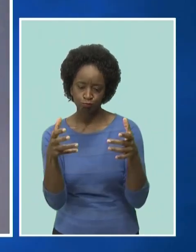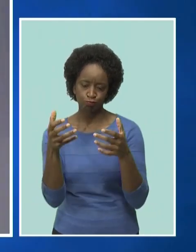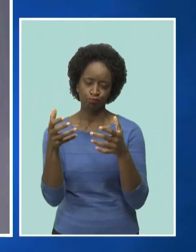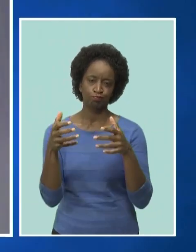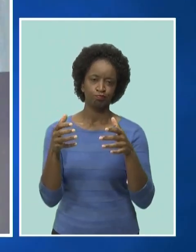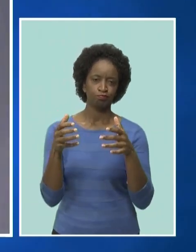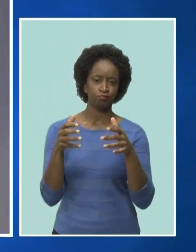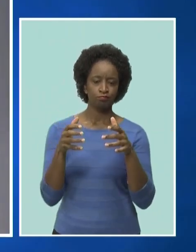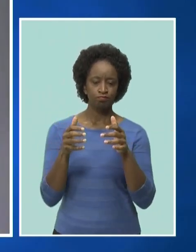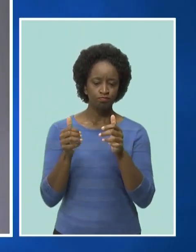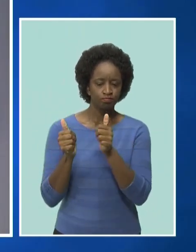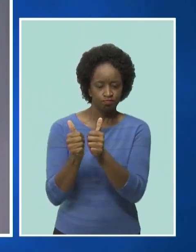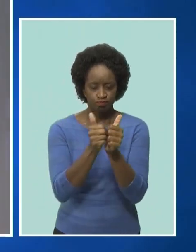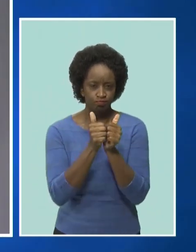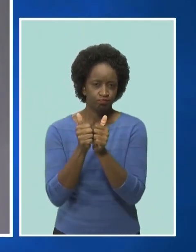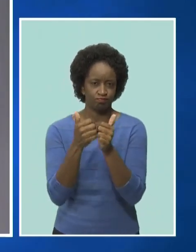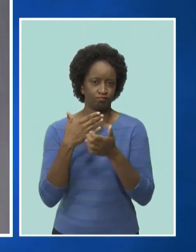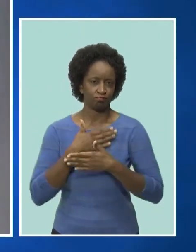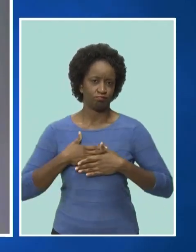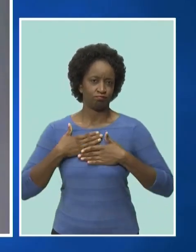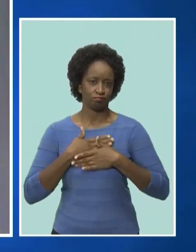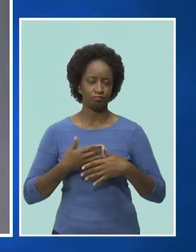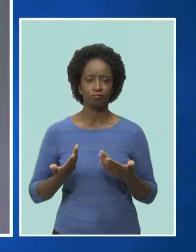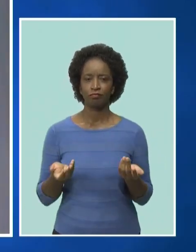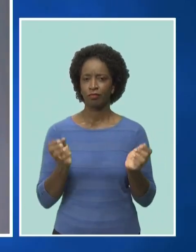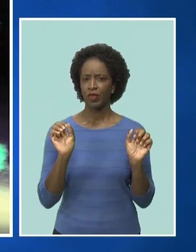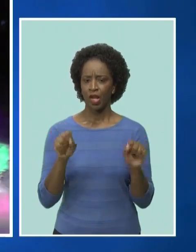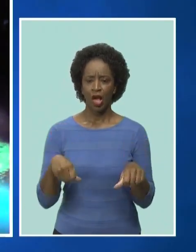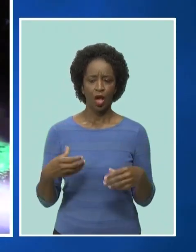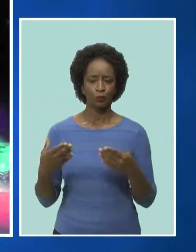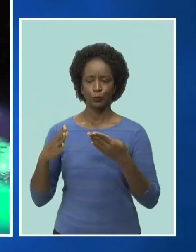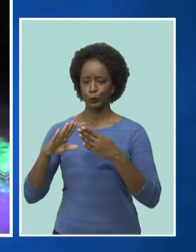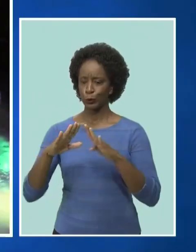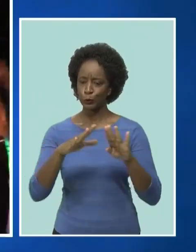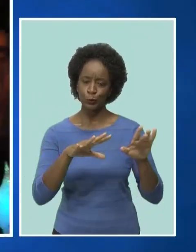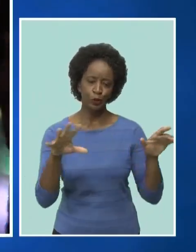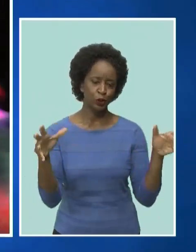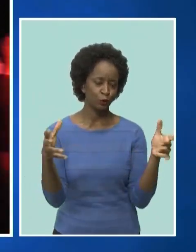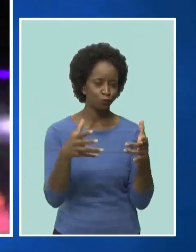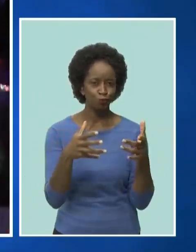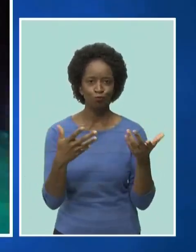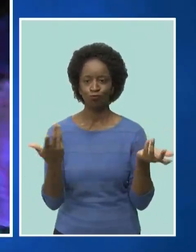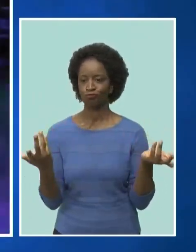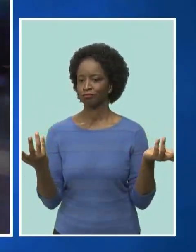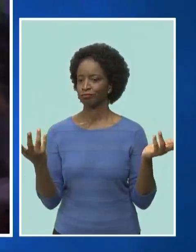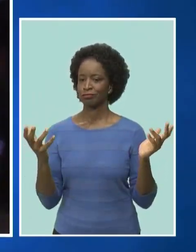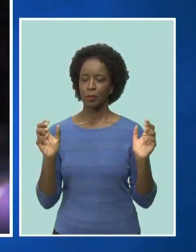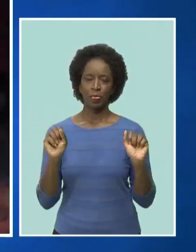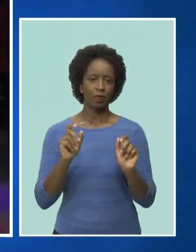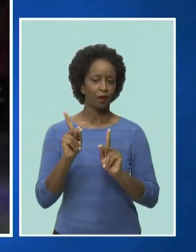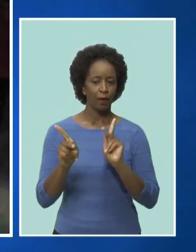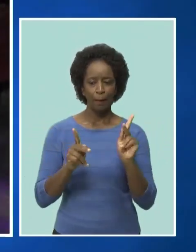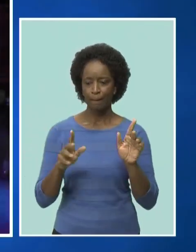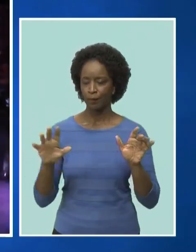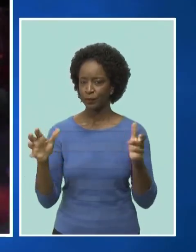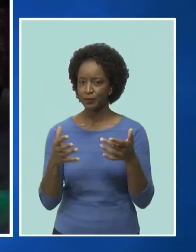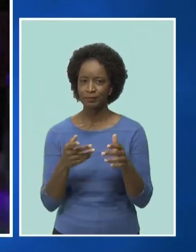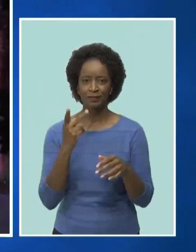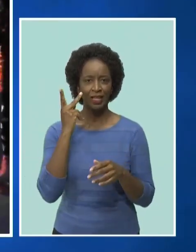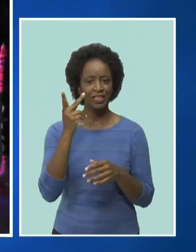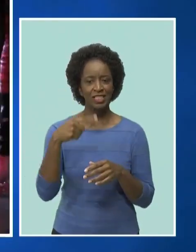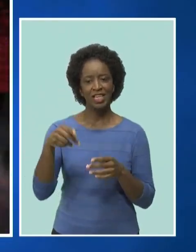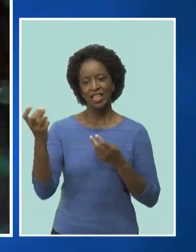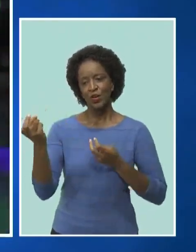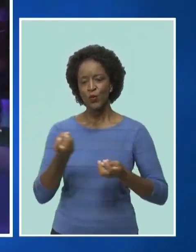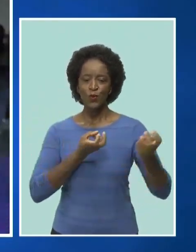communities together, and I see this bringing Barbados together. I see people that can skate real good, dance, and spin around to those who